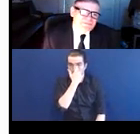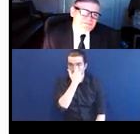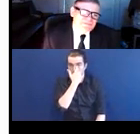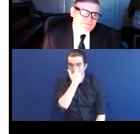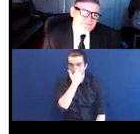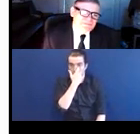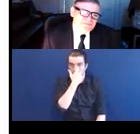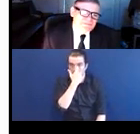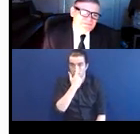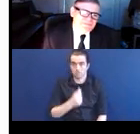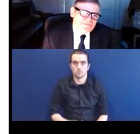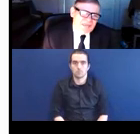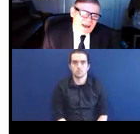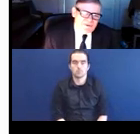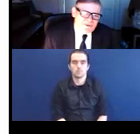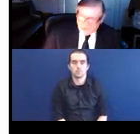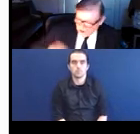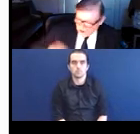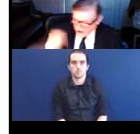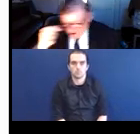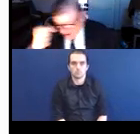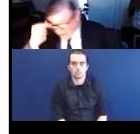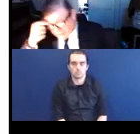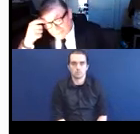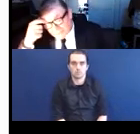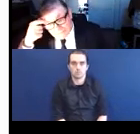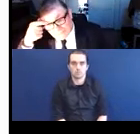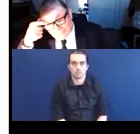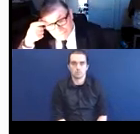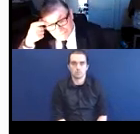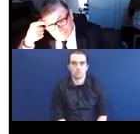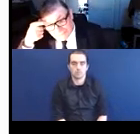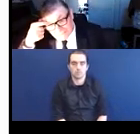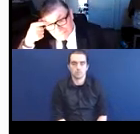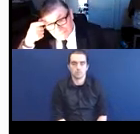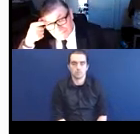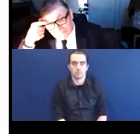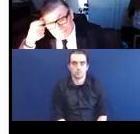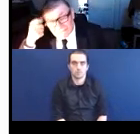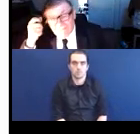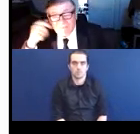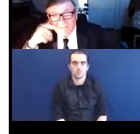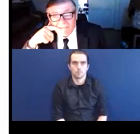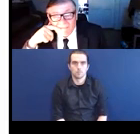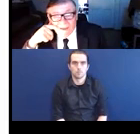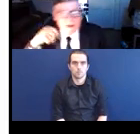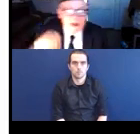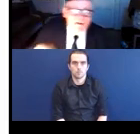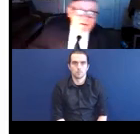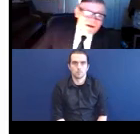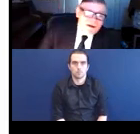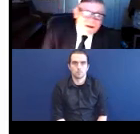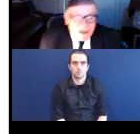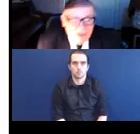Do you want me to get Bruce online? Bruce, I think you're there, Bruce, aren't you? Yeah. Yes. Yes. Yes. Hey, yeah.